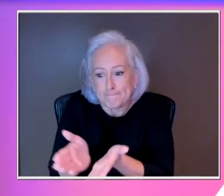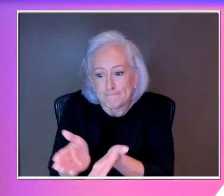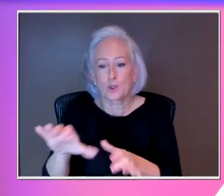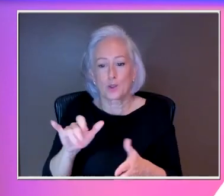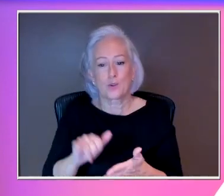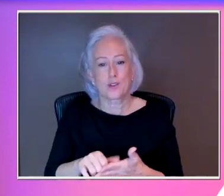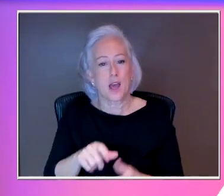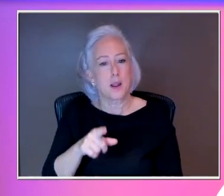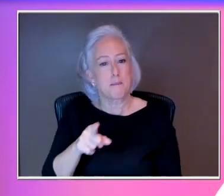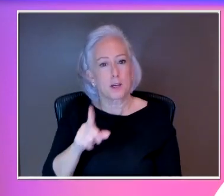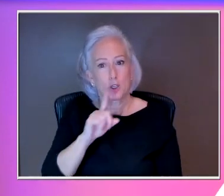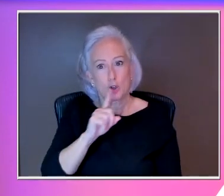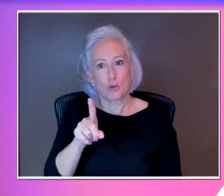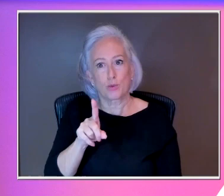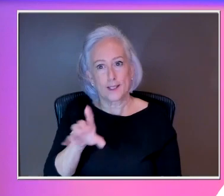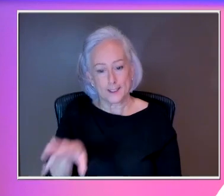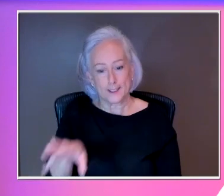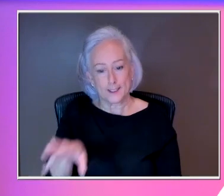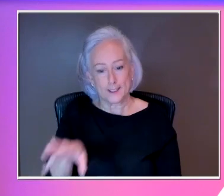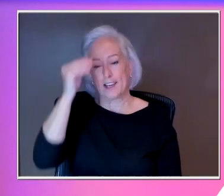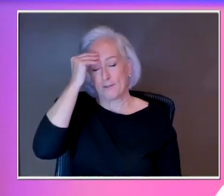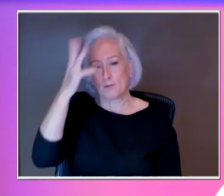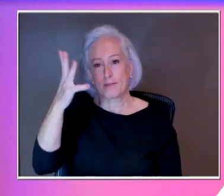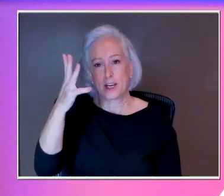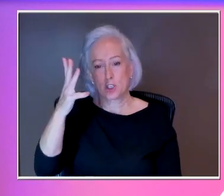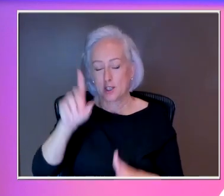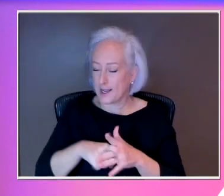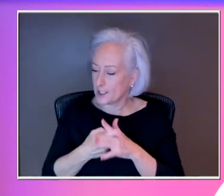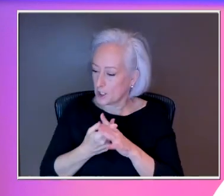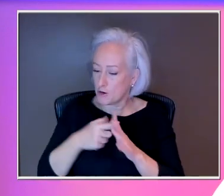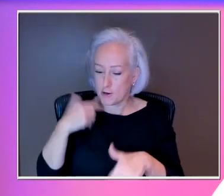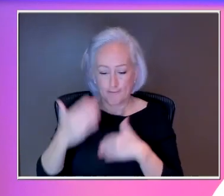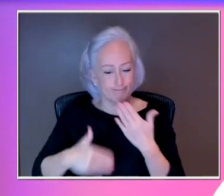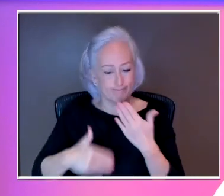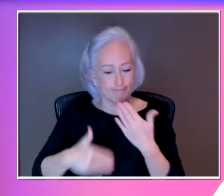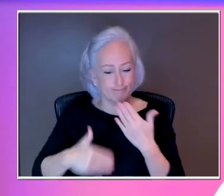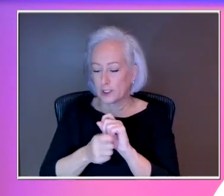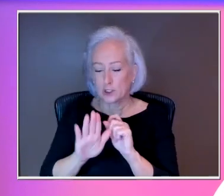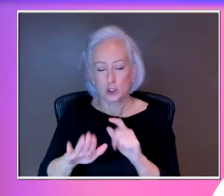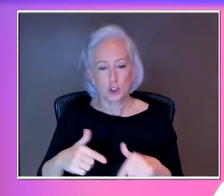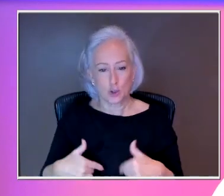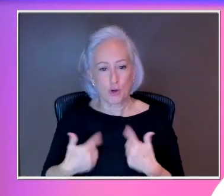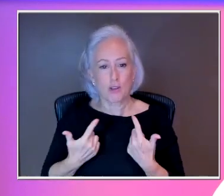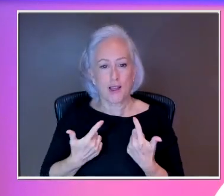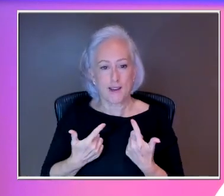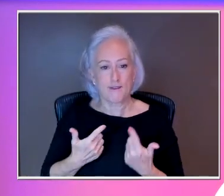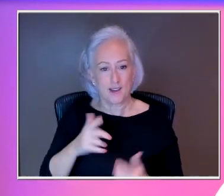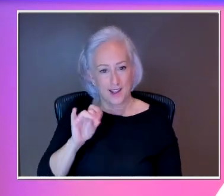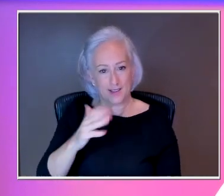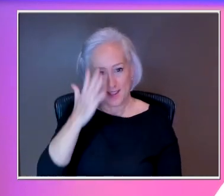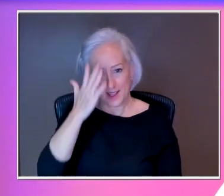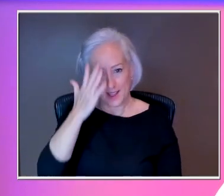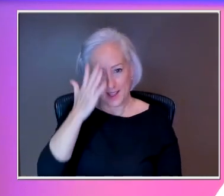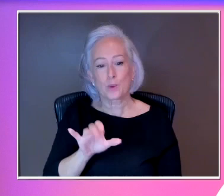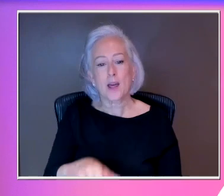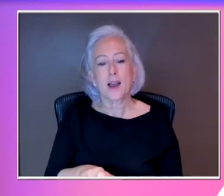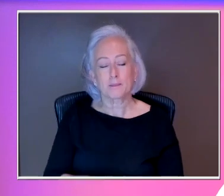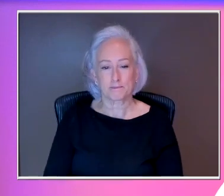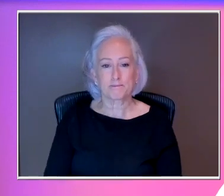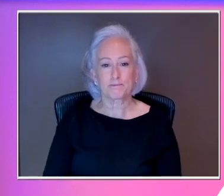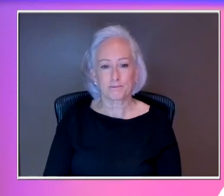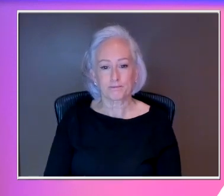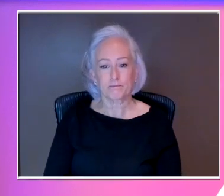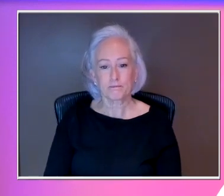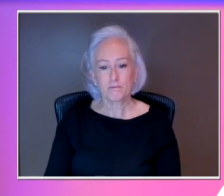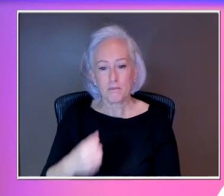really took this, you ran with it, you've made some significant changes, and this is why we do these things, because it makes a big impact